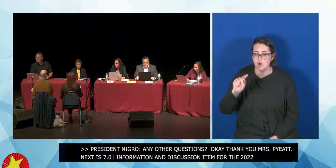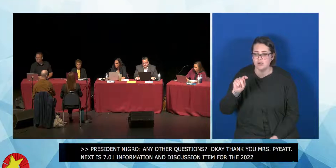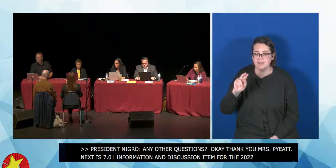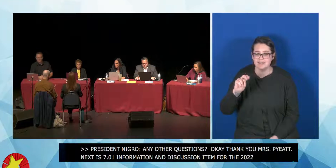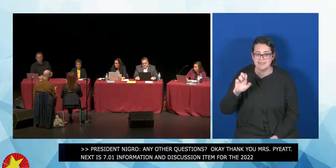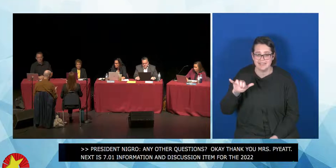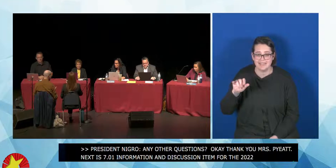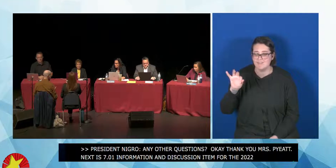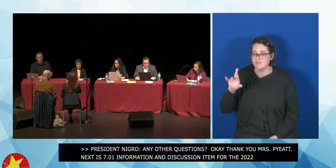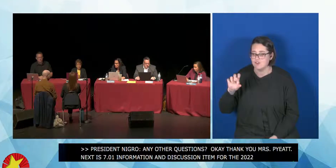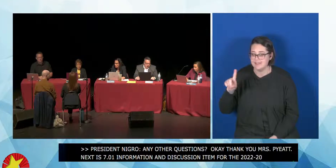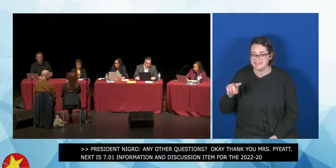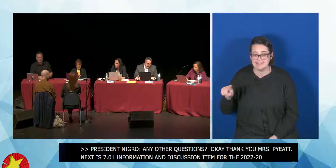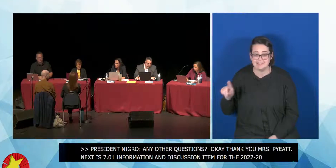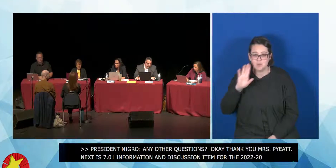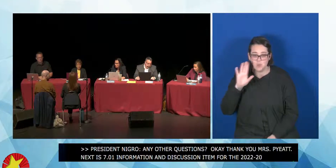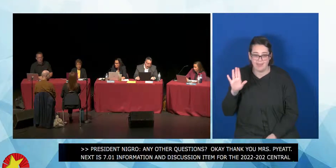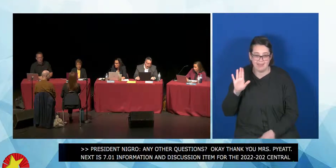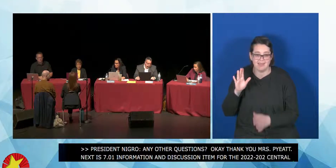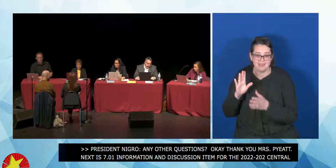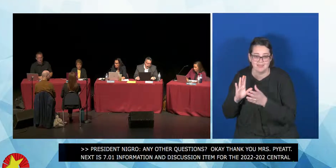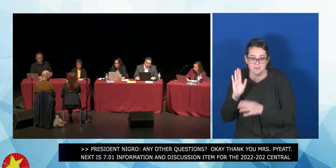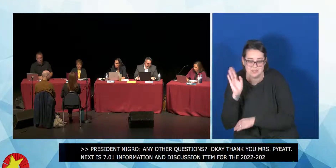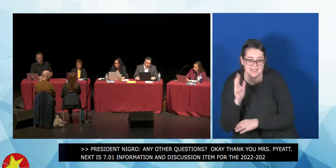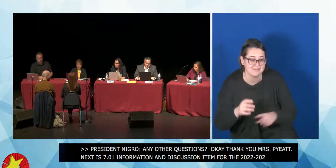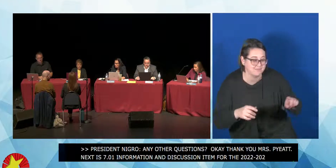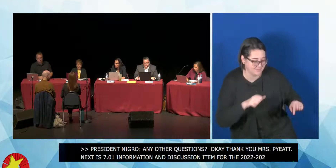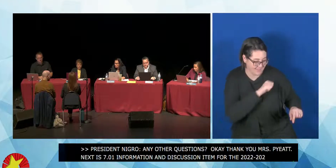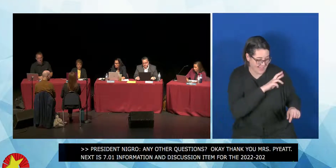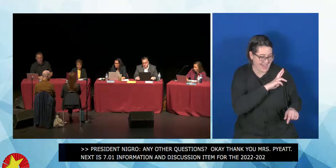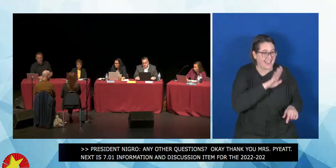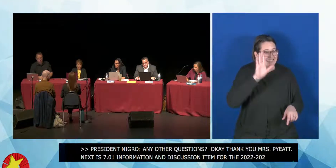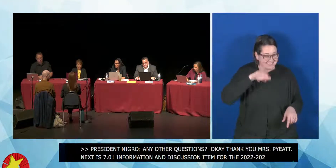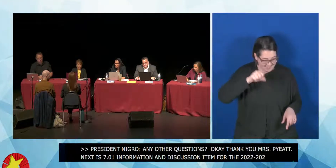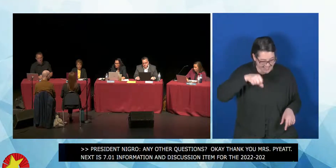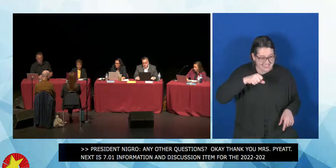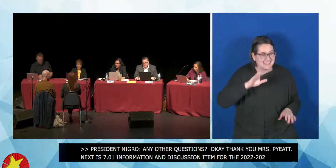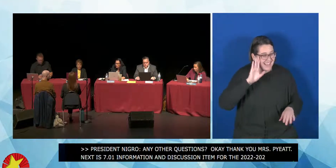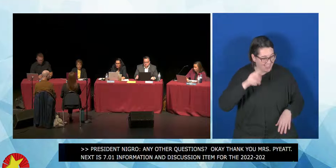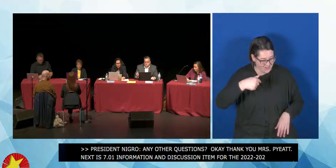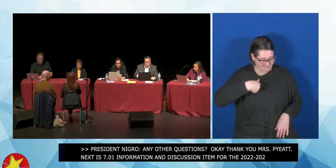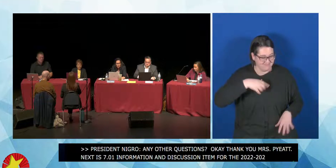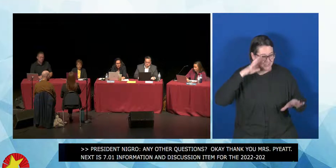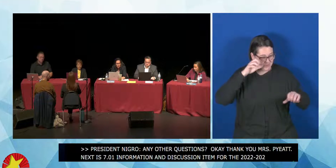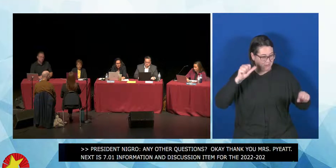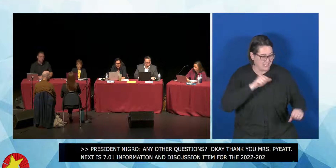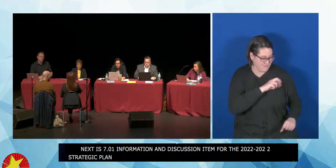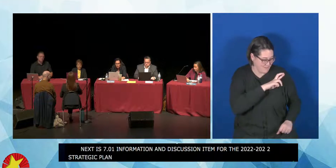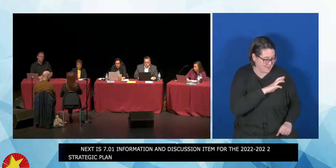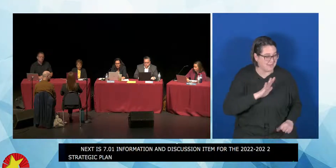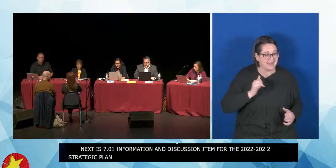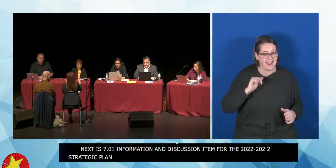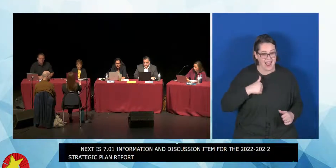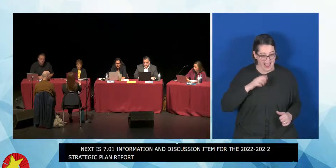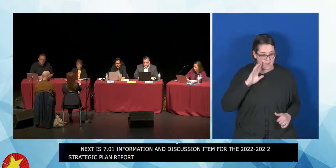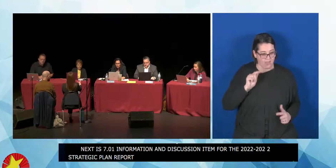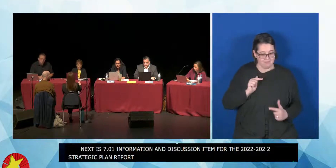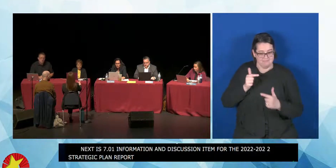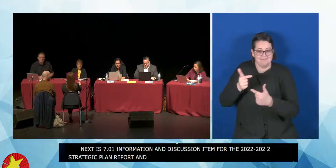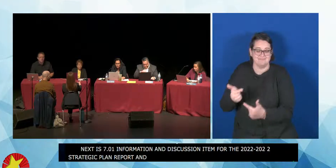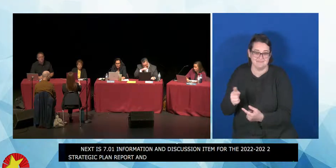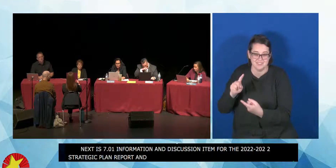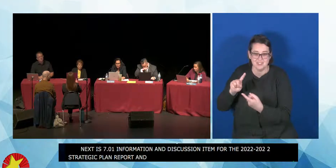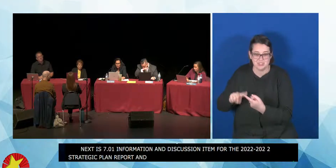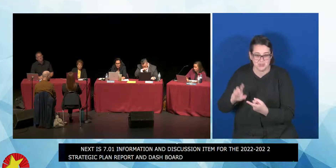Yes, hello, this is Superintendent Reichman. I will turn this over to